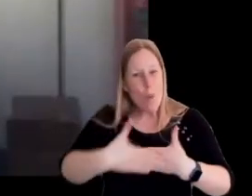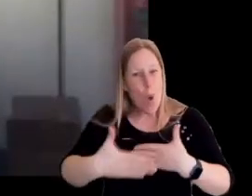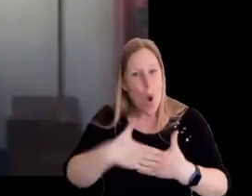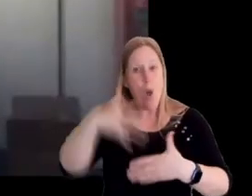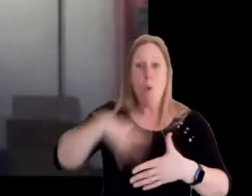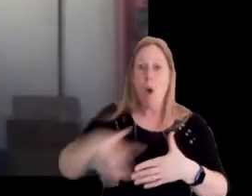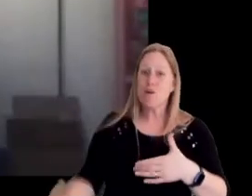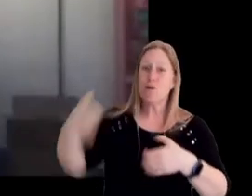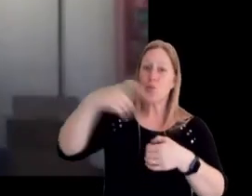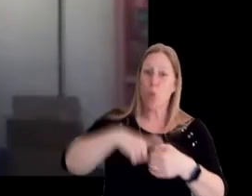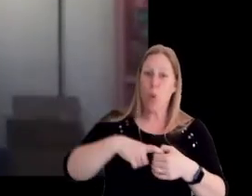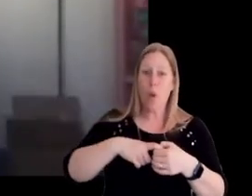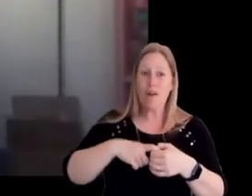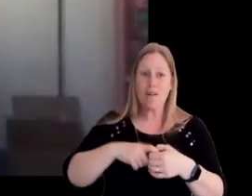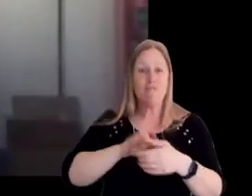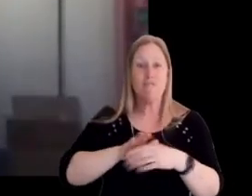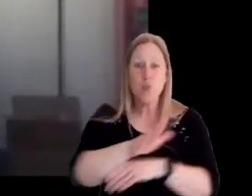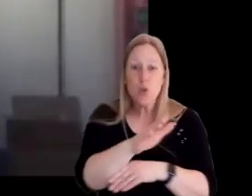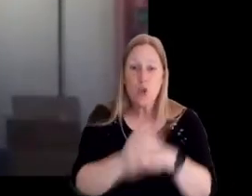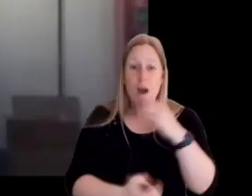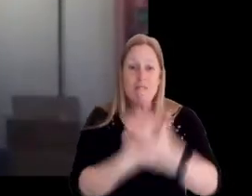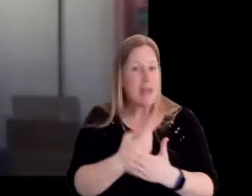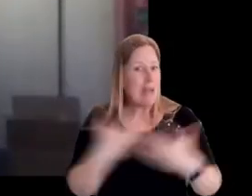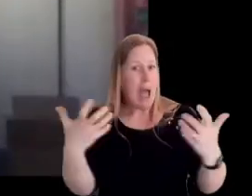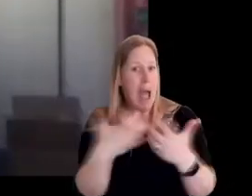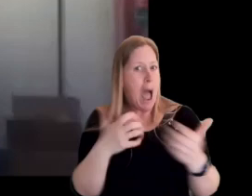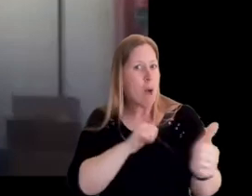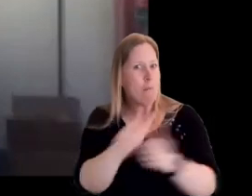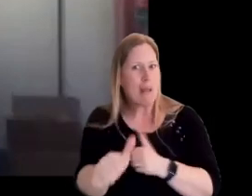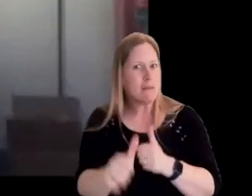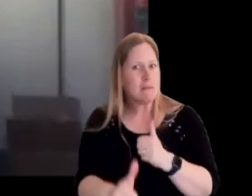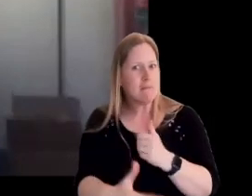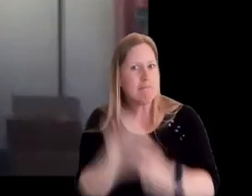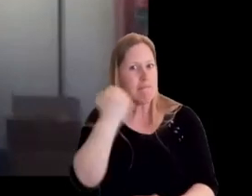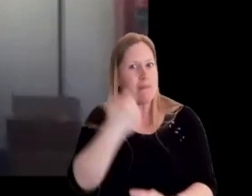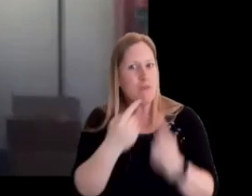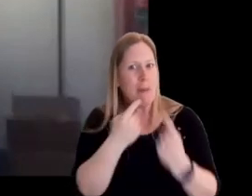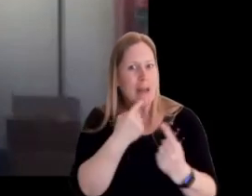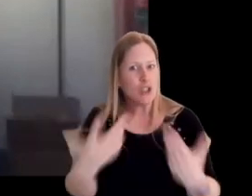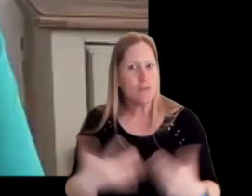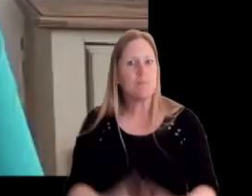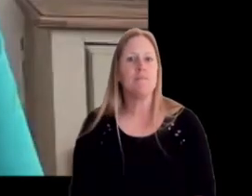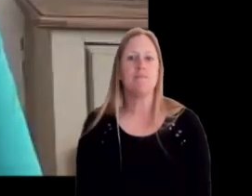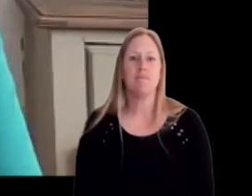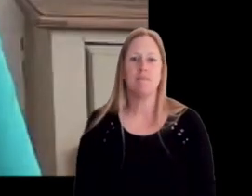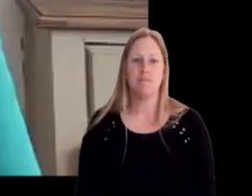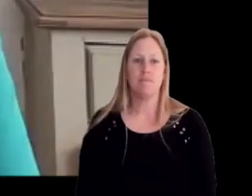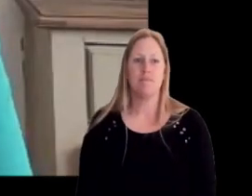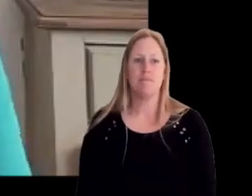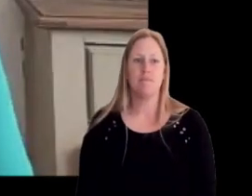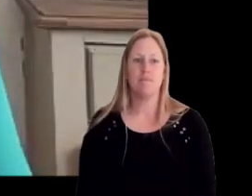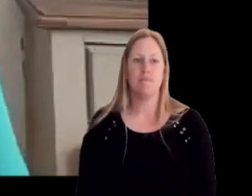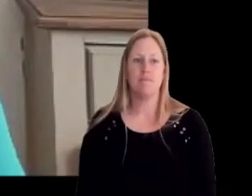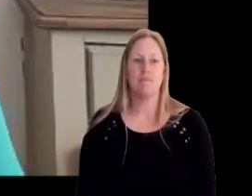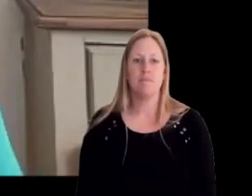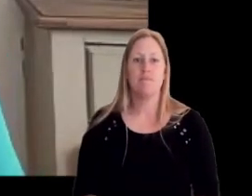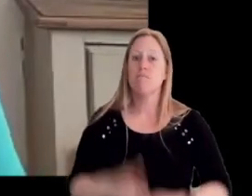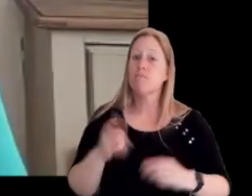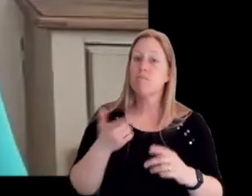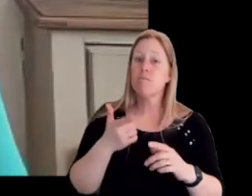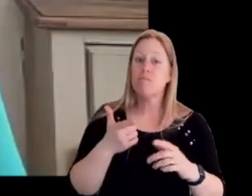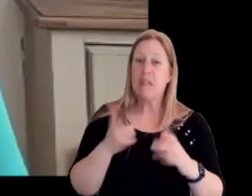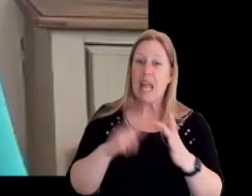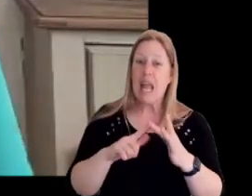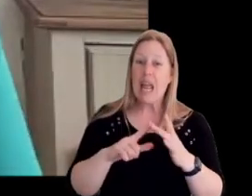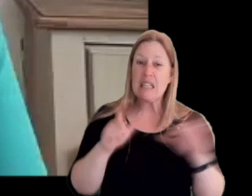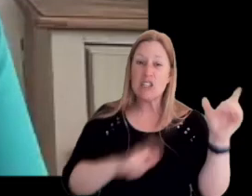out more and want to come along to potential like future events, where's the best way that they can find that? So you can either,